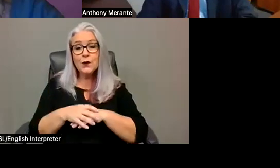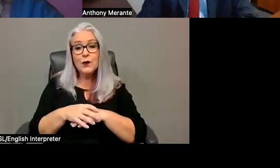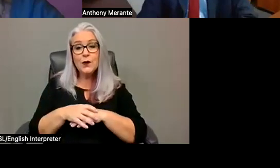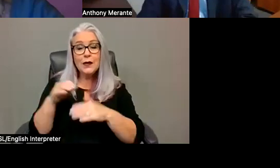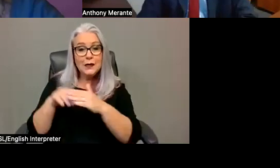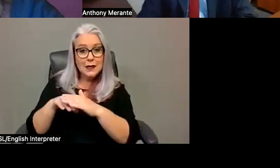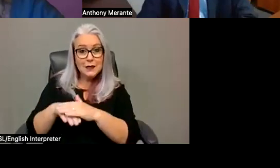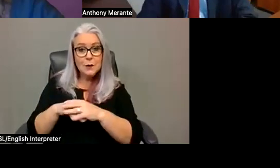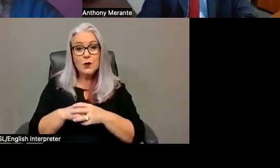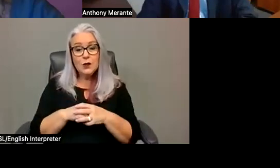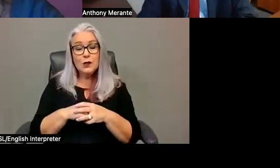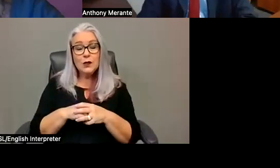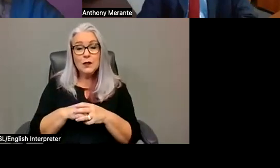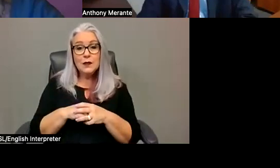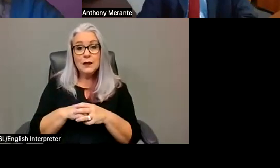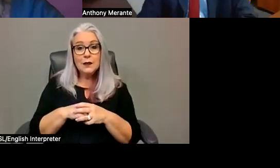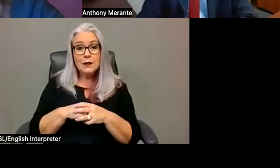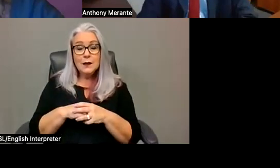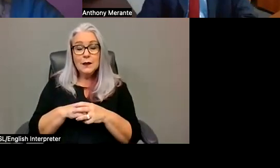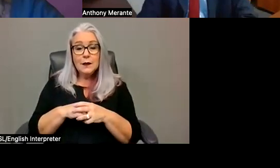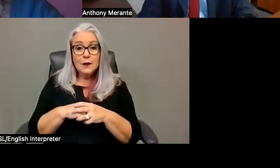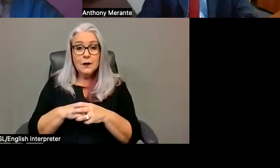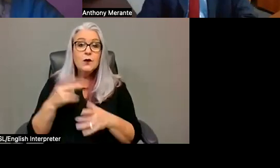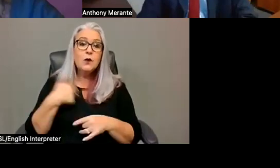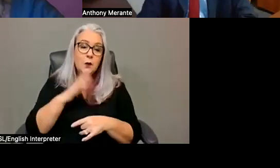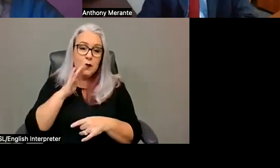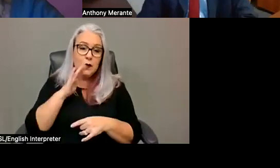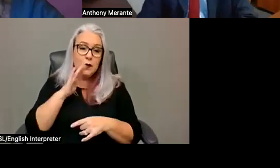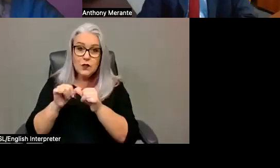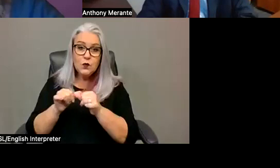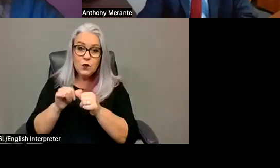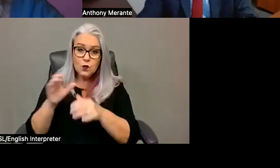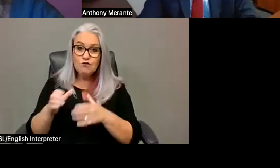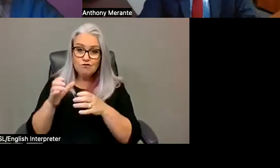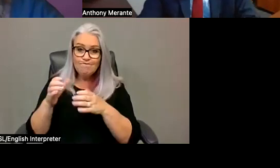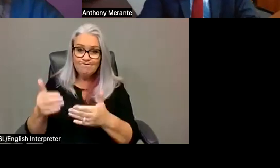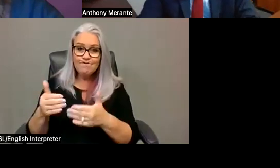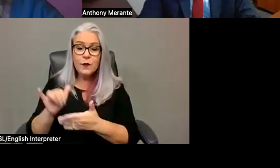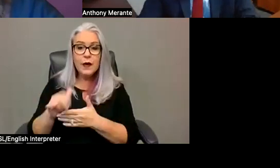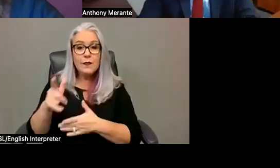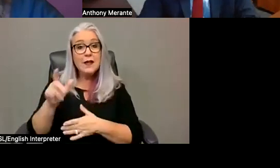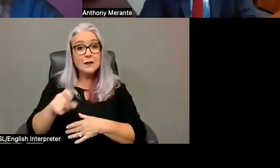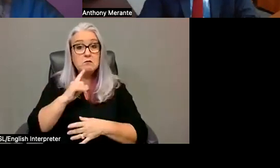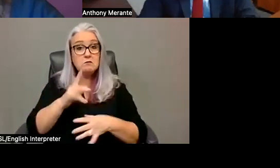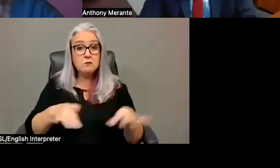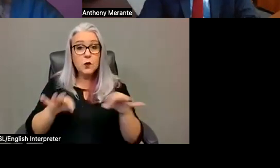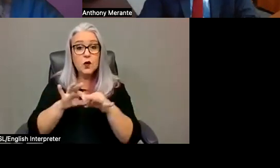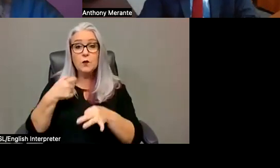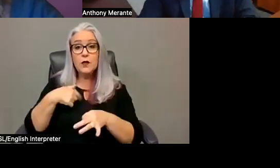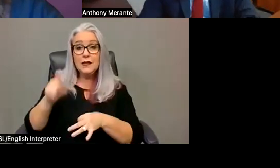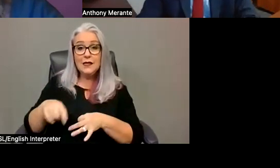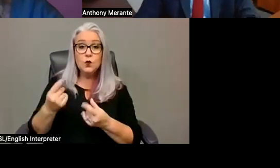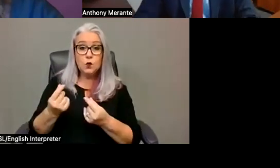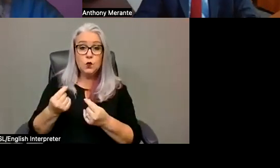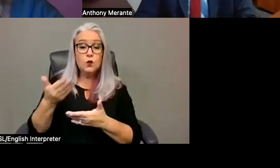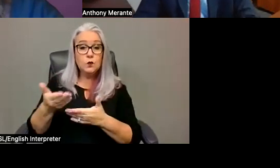accessible. And that's something that we'll continue to do, because that's important and that's what we should do. And that's what it's all about,